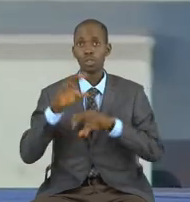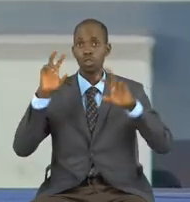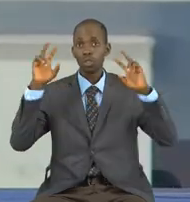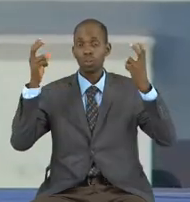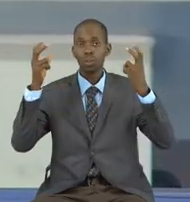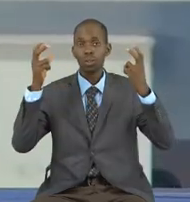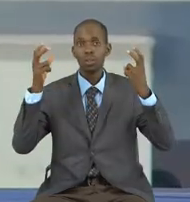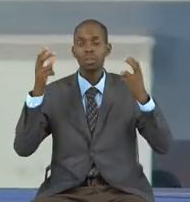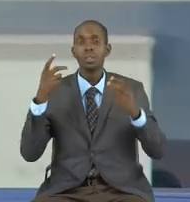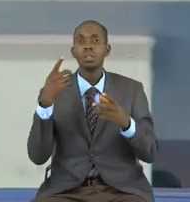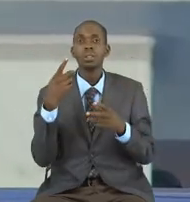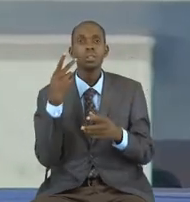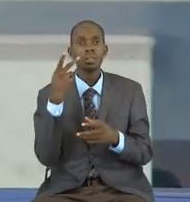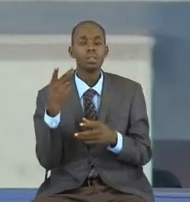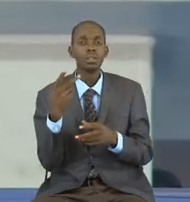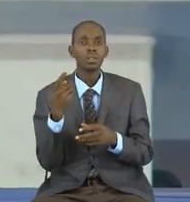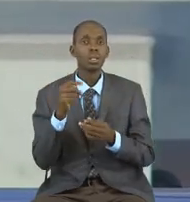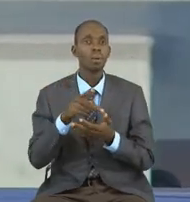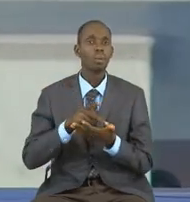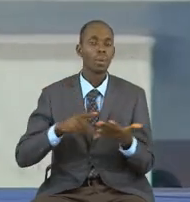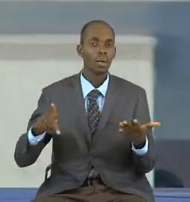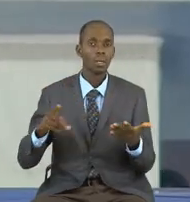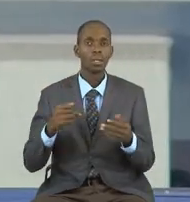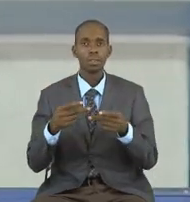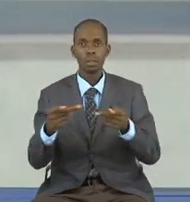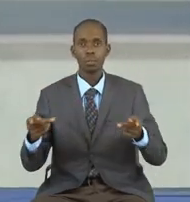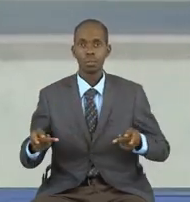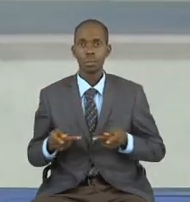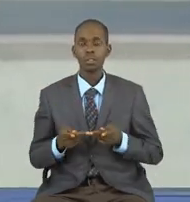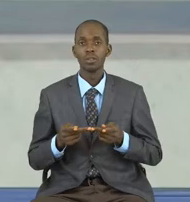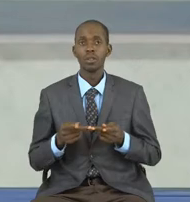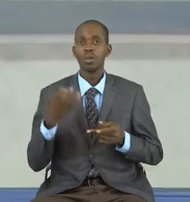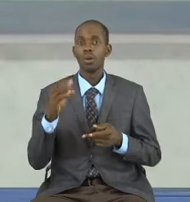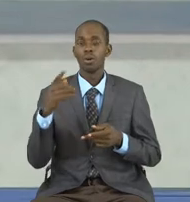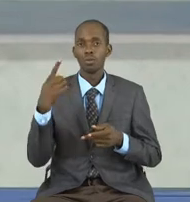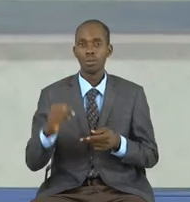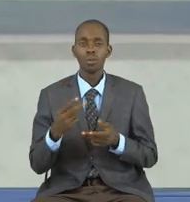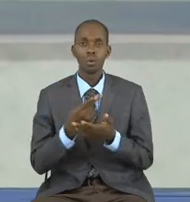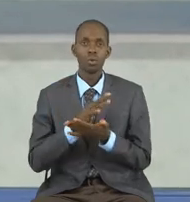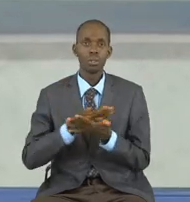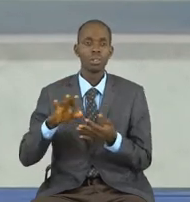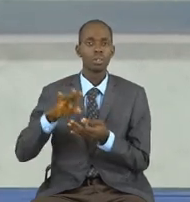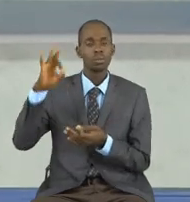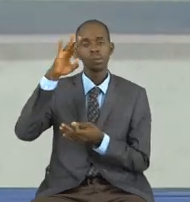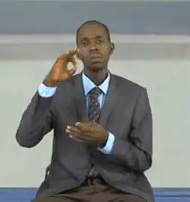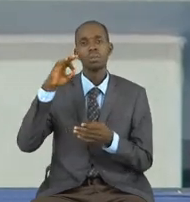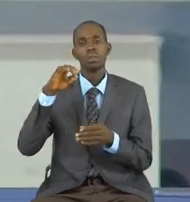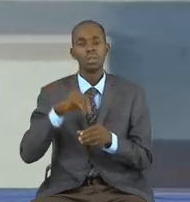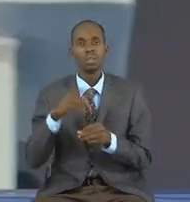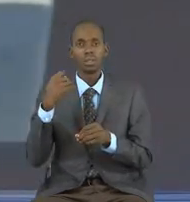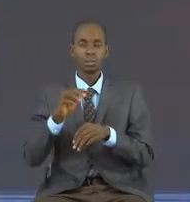part and the place of the Holy Ghost in ministry. Confirmation.